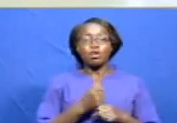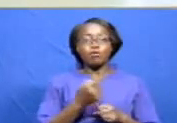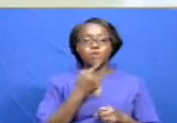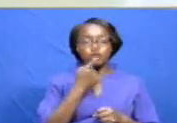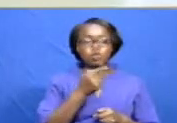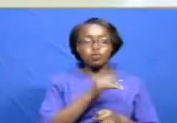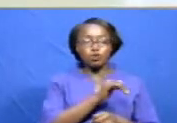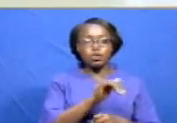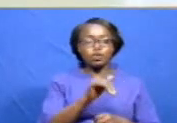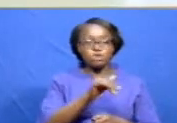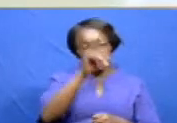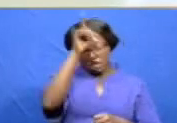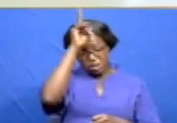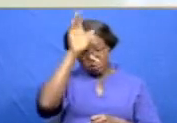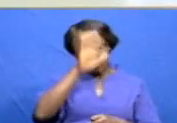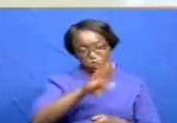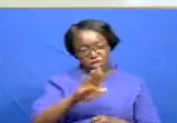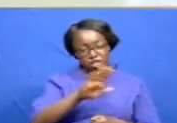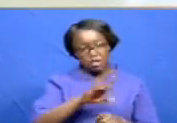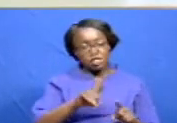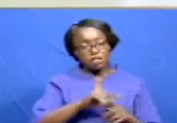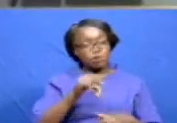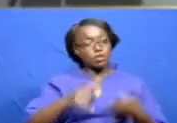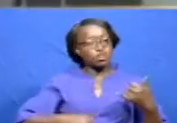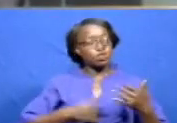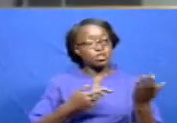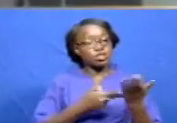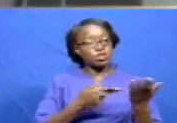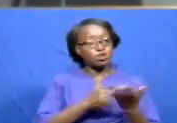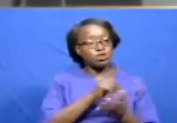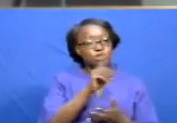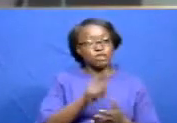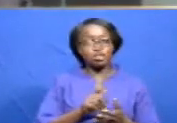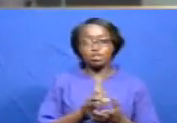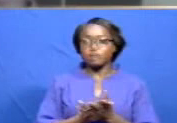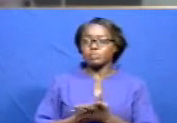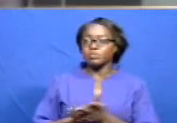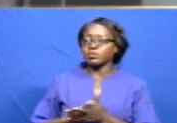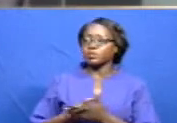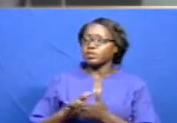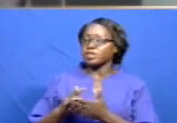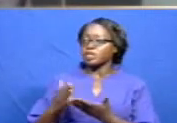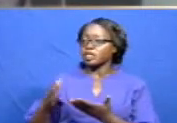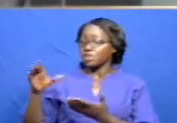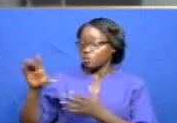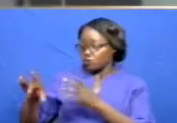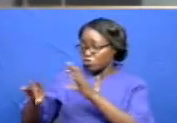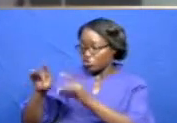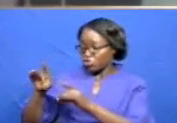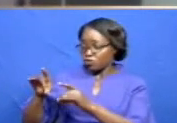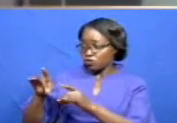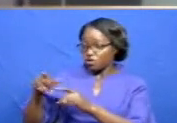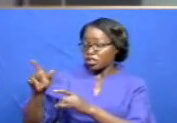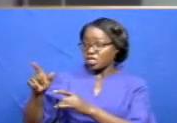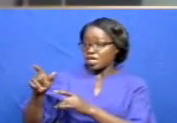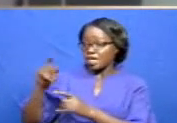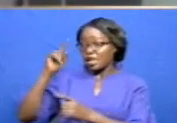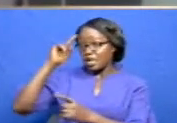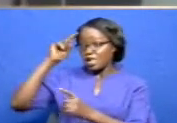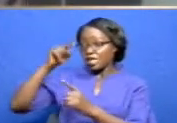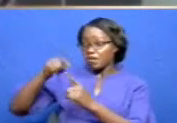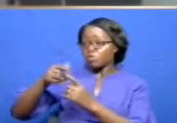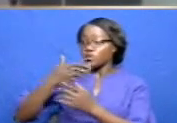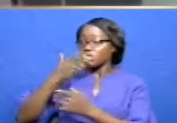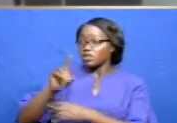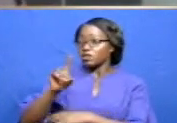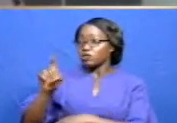those in the rural areas are able to enjoy this technology? So, Alan, we specifically chose to go to Radat in Baringo to answer your